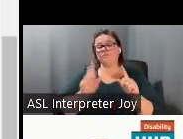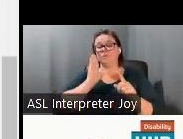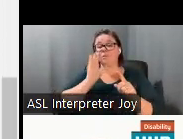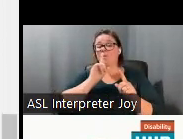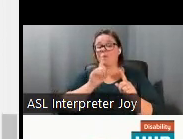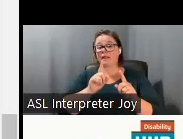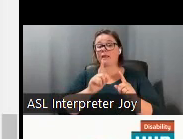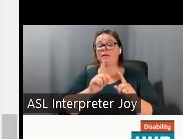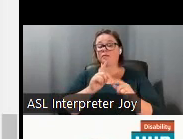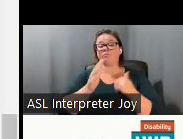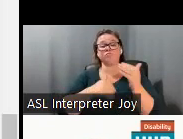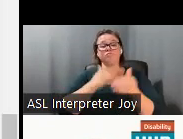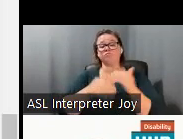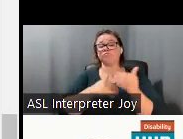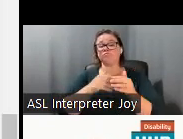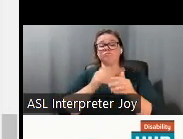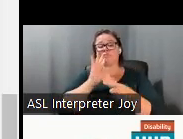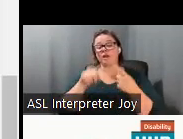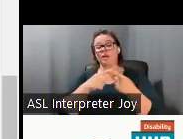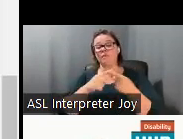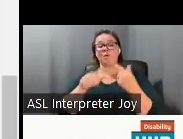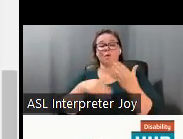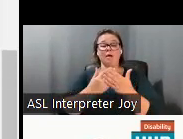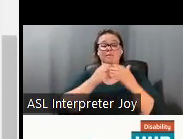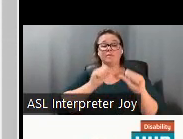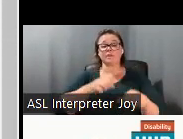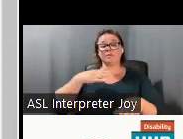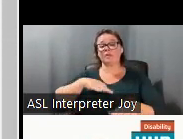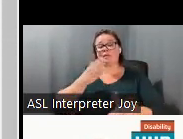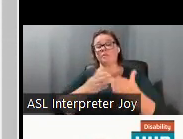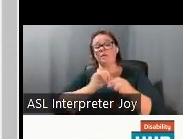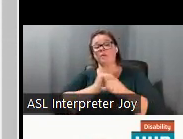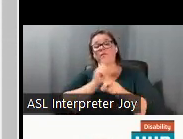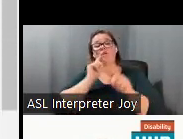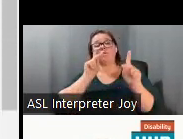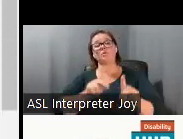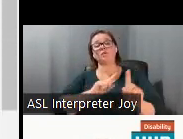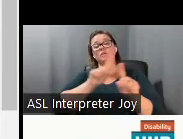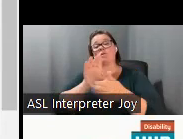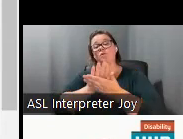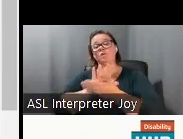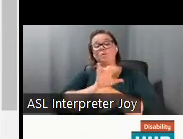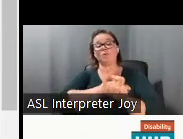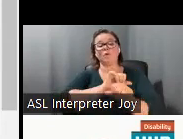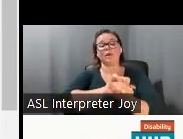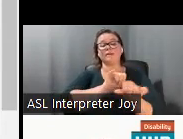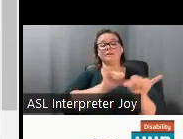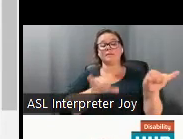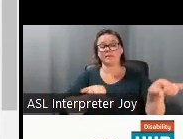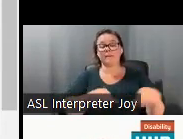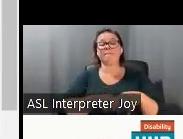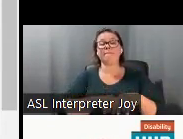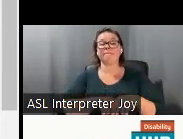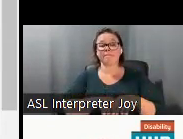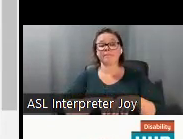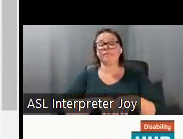through and talk about all the potential benefits that might work for a person who's going to school and working at the same time. And